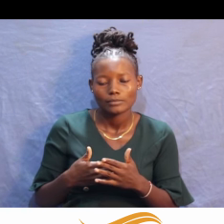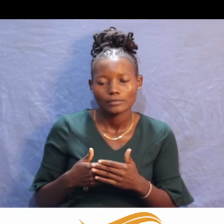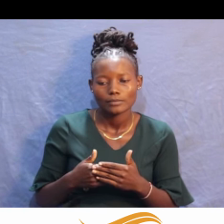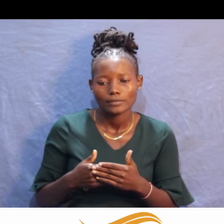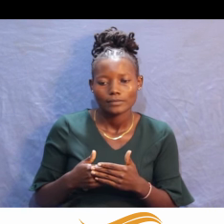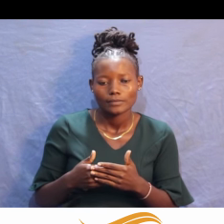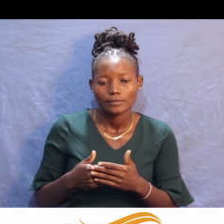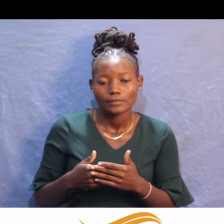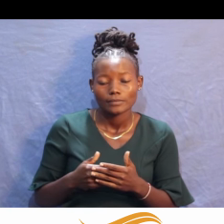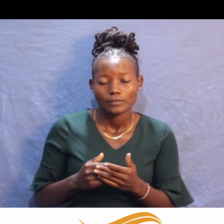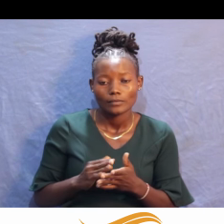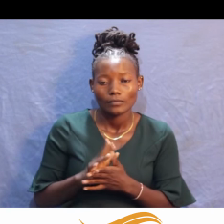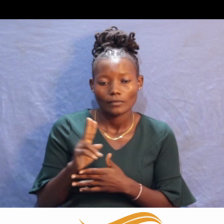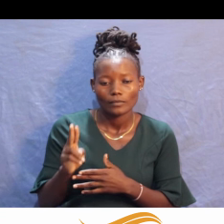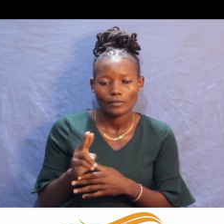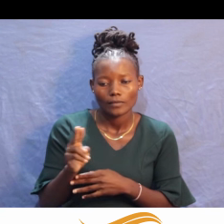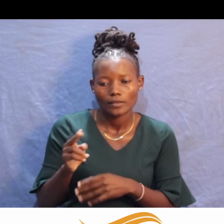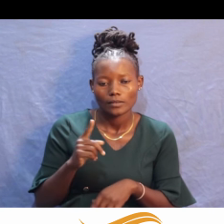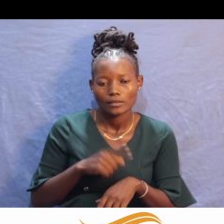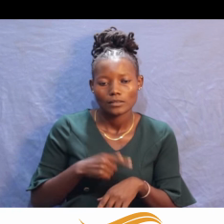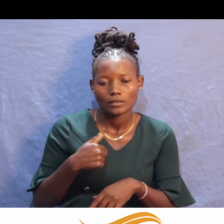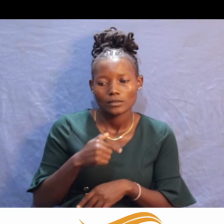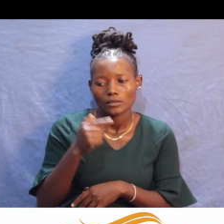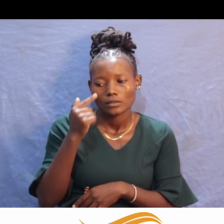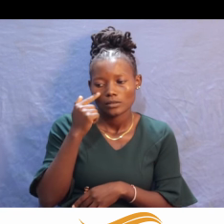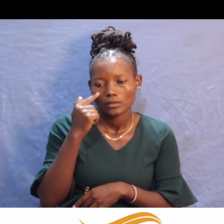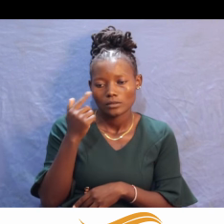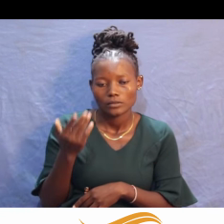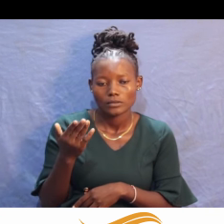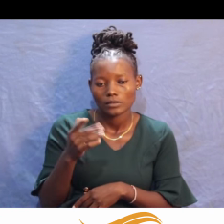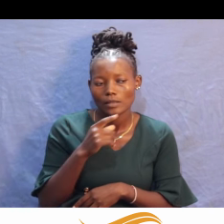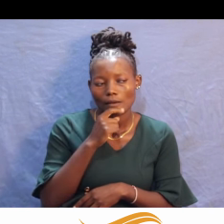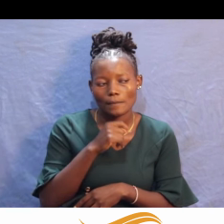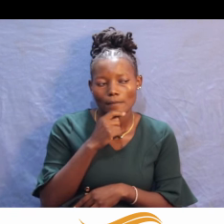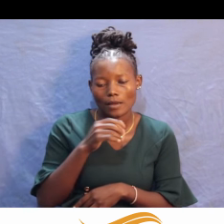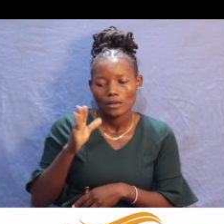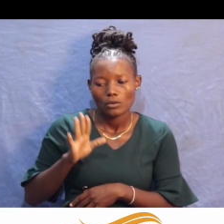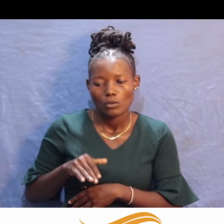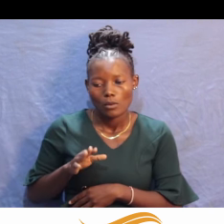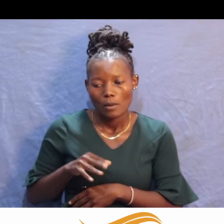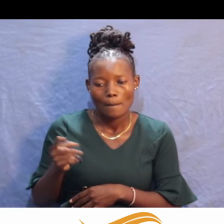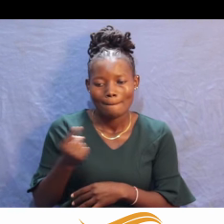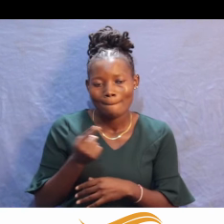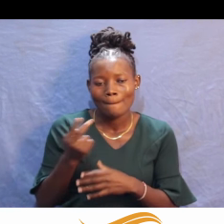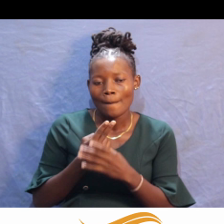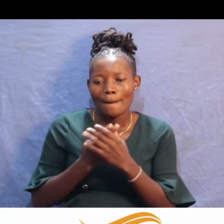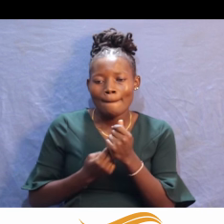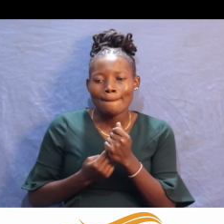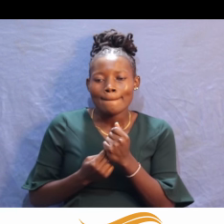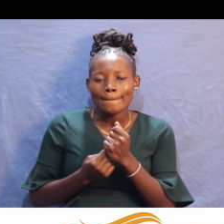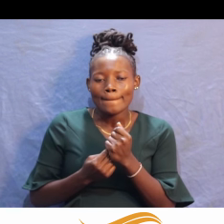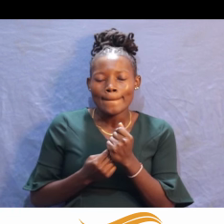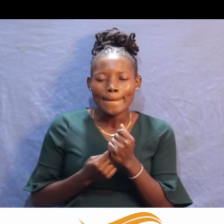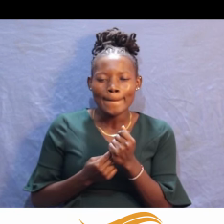get consumed. As we can see, our bellies and hips on women and bellies on men, those fat cells are large